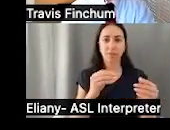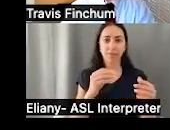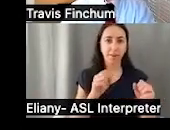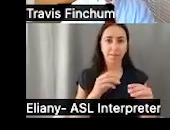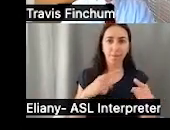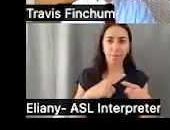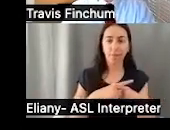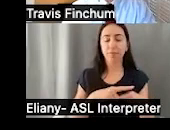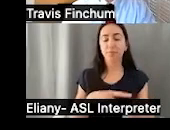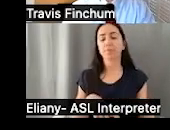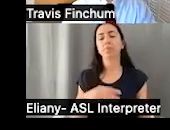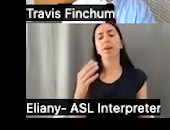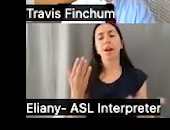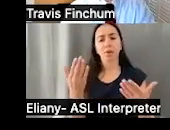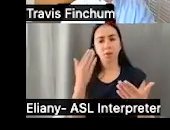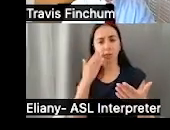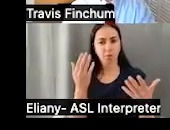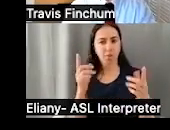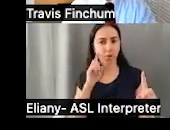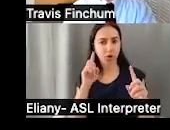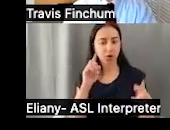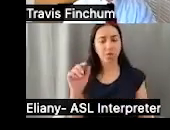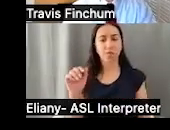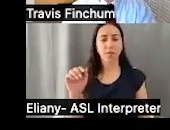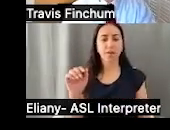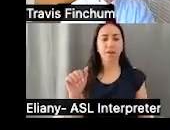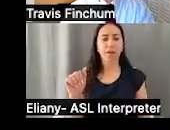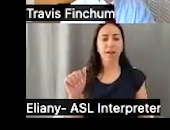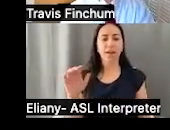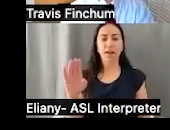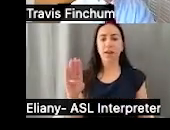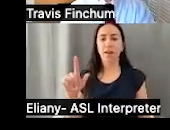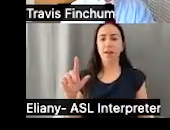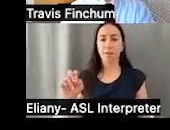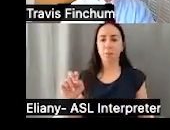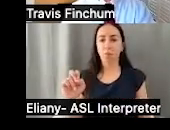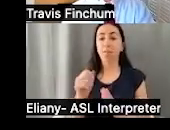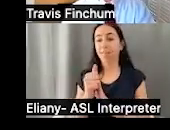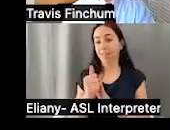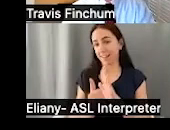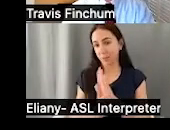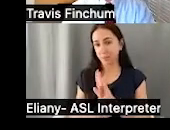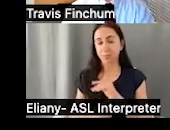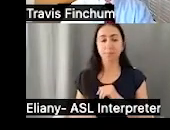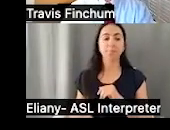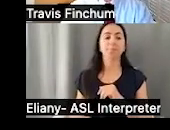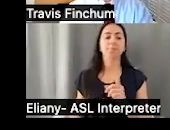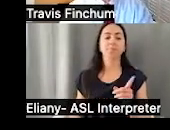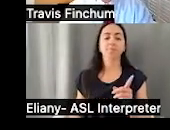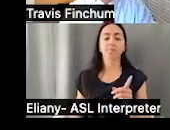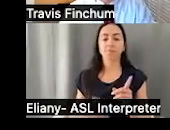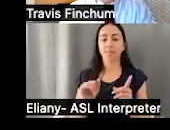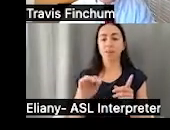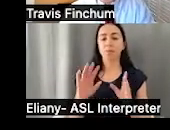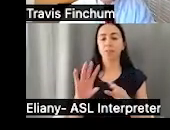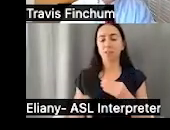sure, hopefully, many of you know a lot about ABLE accounts, but ABLE accounts came in as an additional tool that